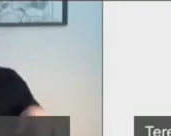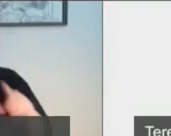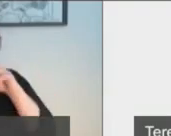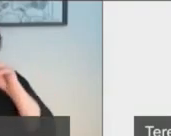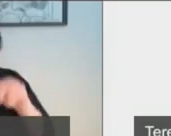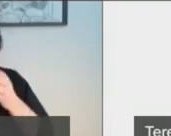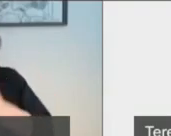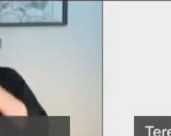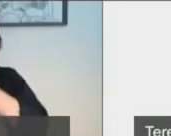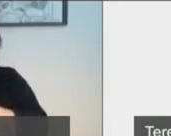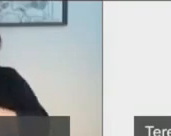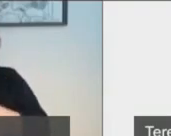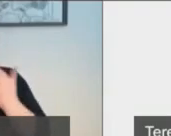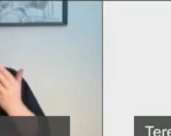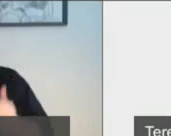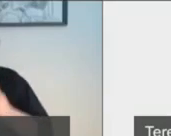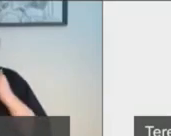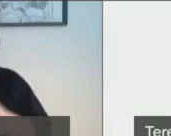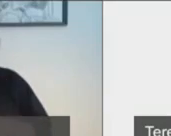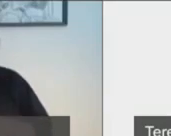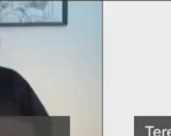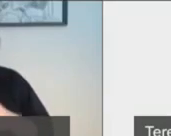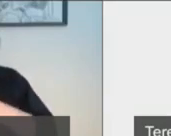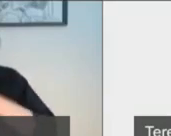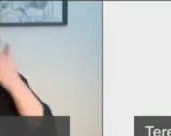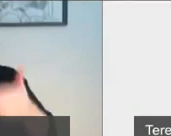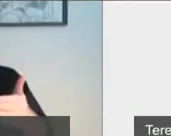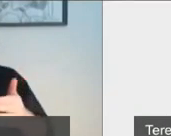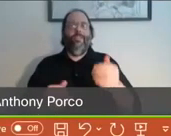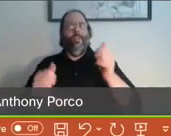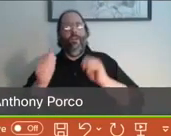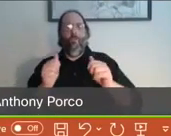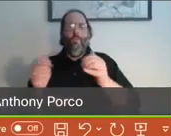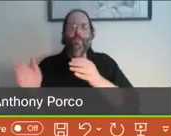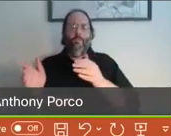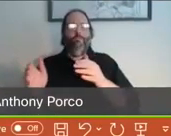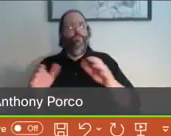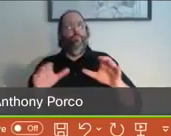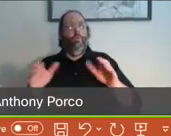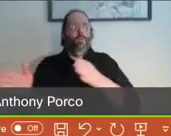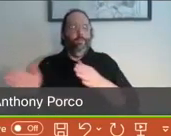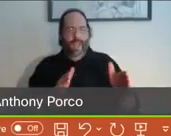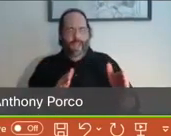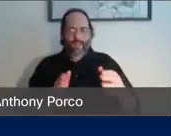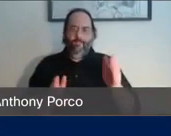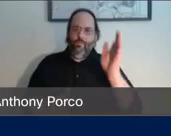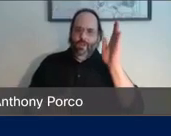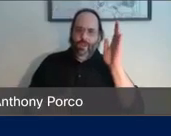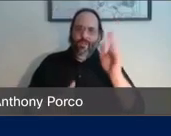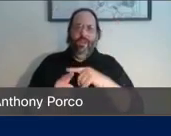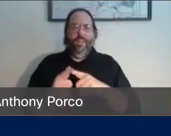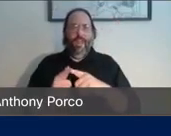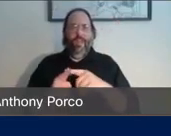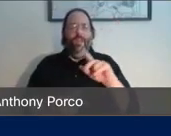difference. Coming up next to the stage, we have a performance plan. What is a performance plan presentation followed by a